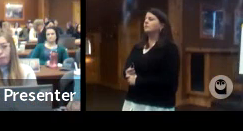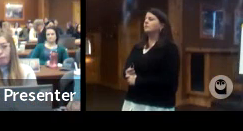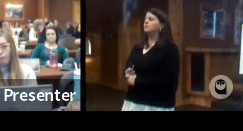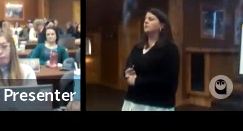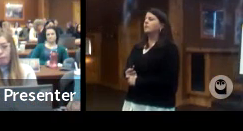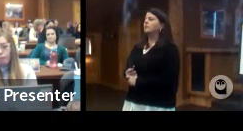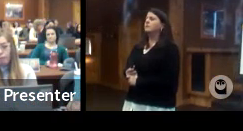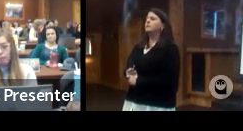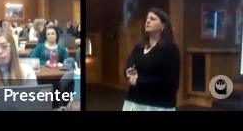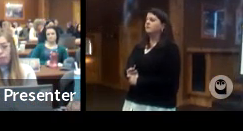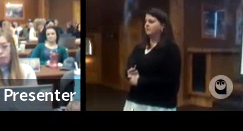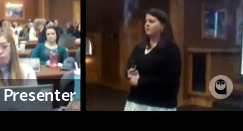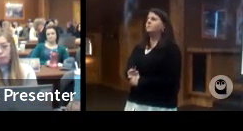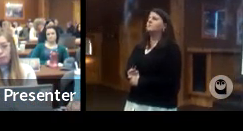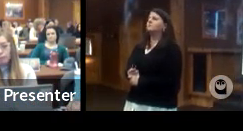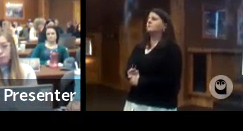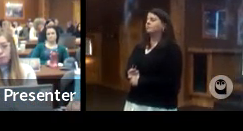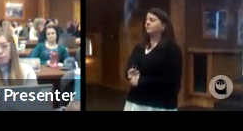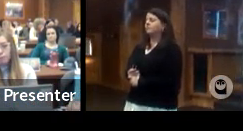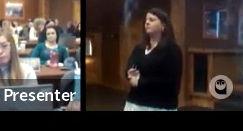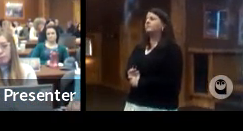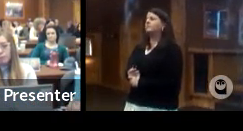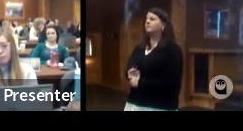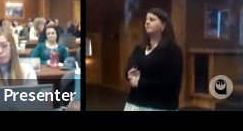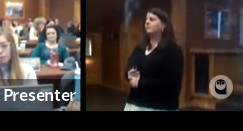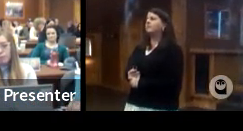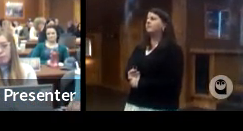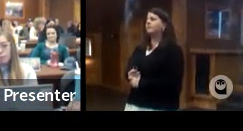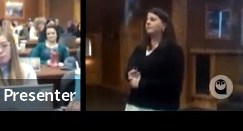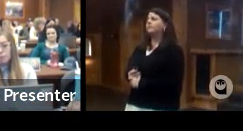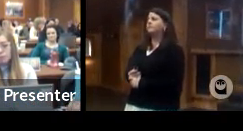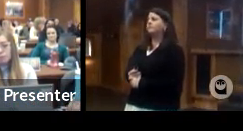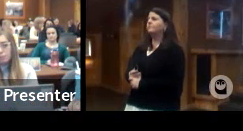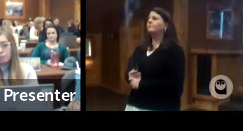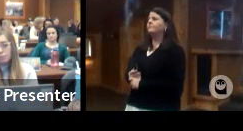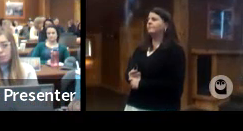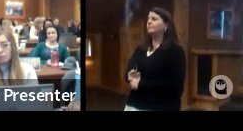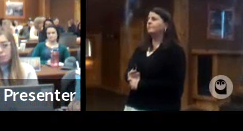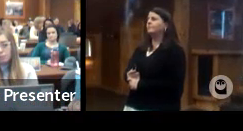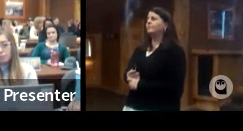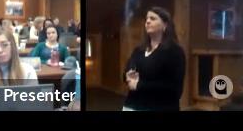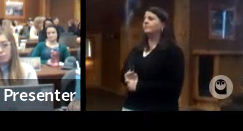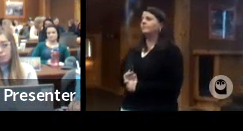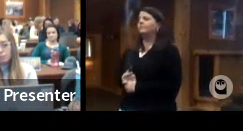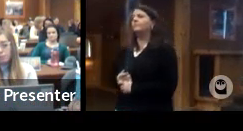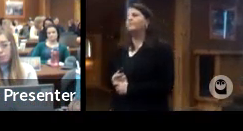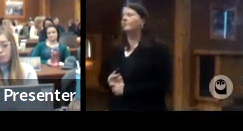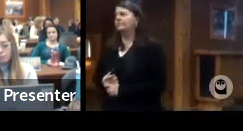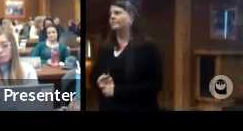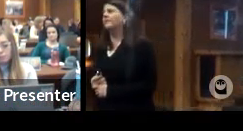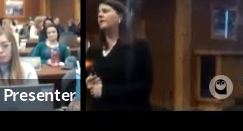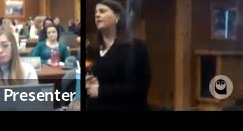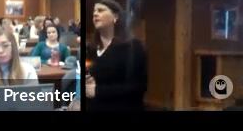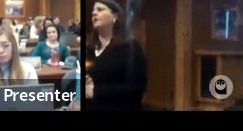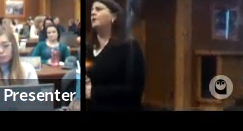and like not get paid? Or are we asking to do this and go and it be a little bit more affordable for prosecutors because we're